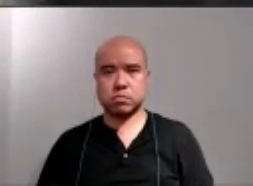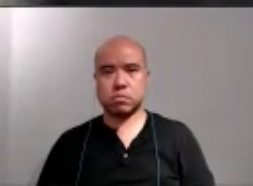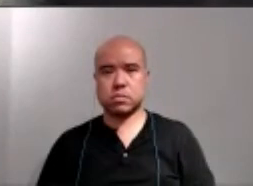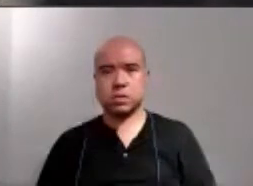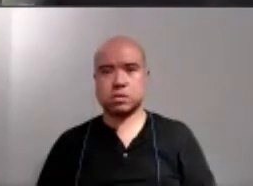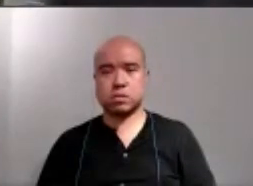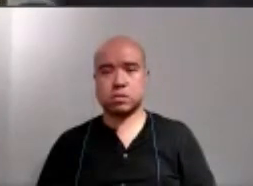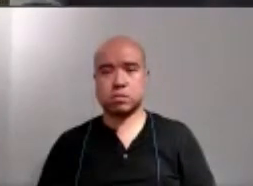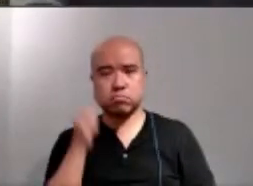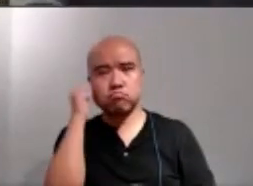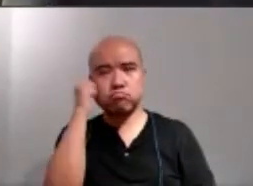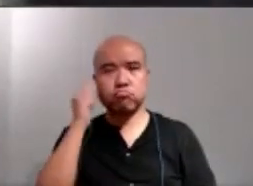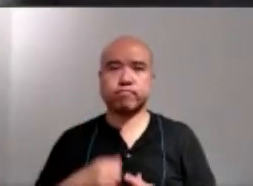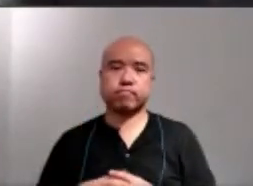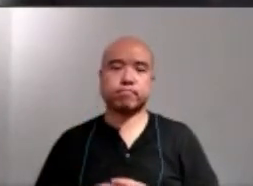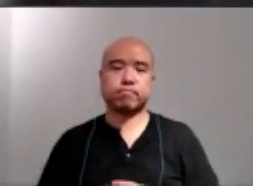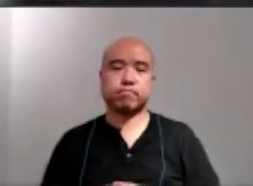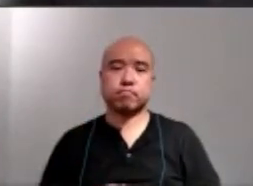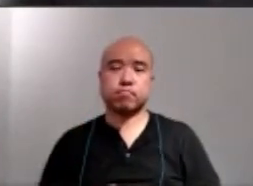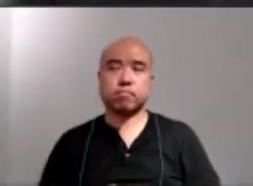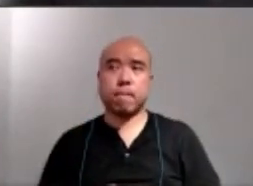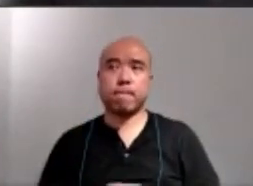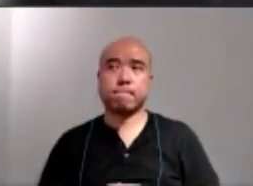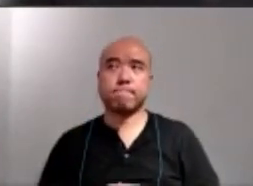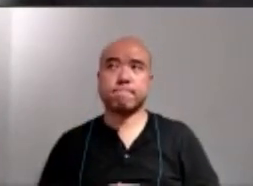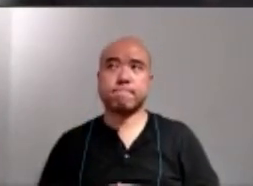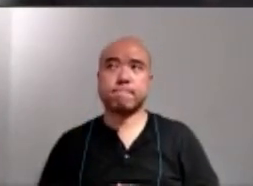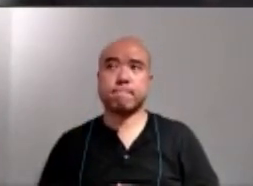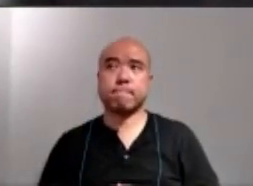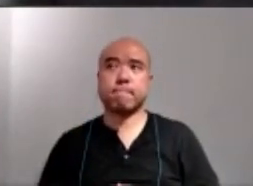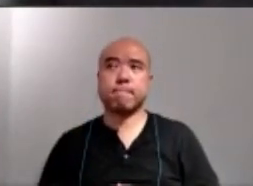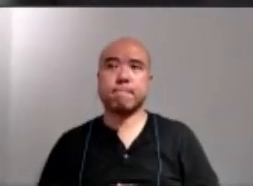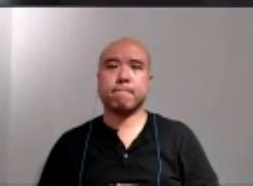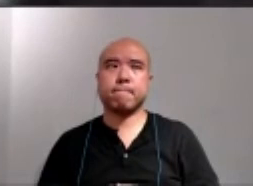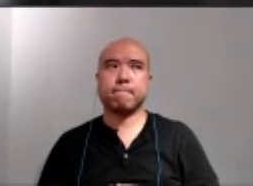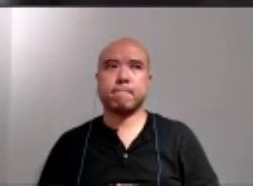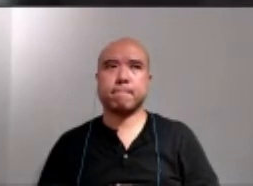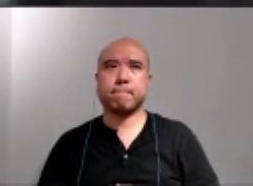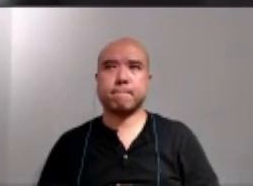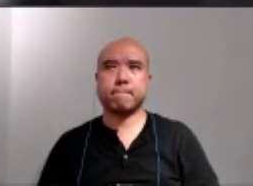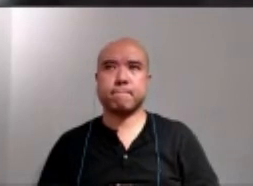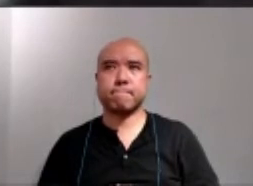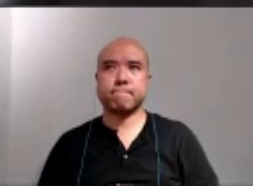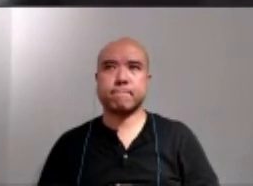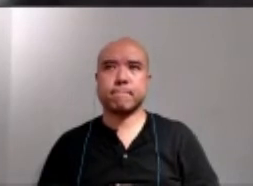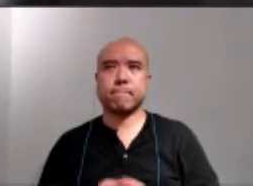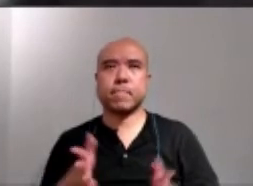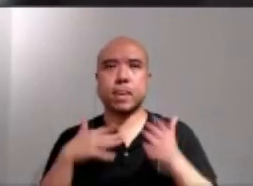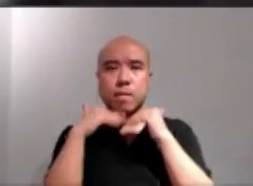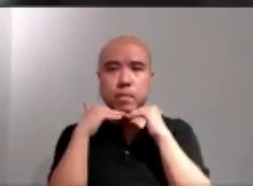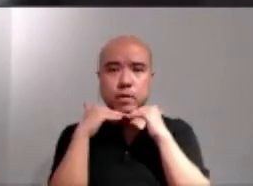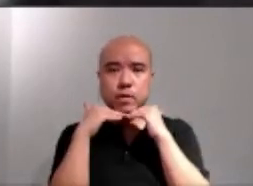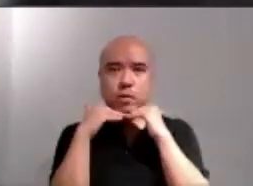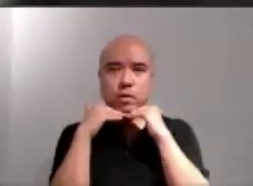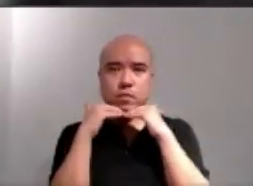a person who in charge of to support them to success their startup or their entrepreneur